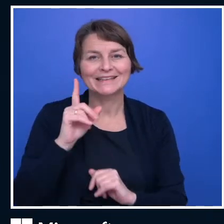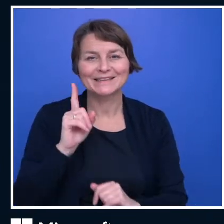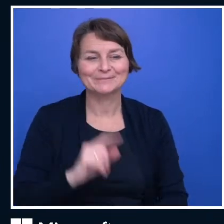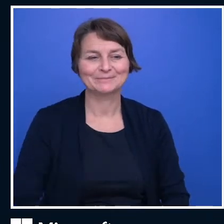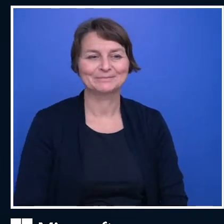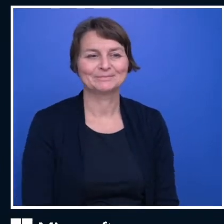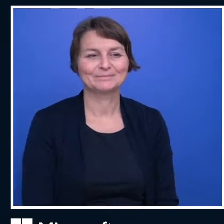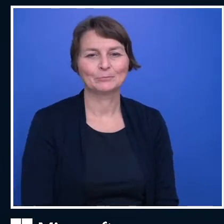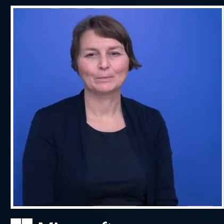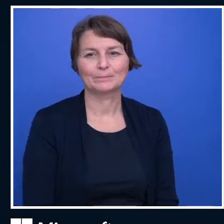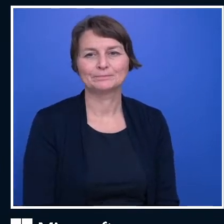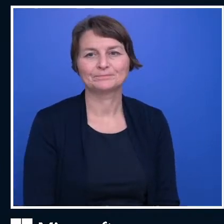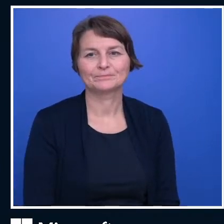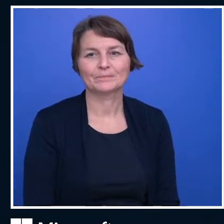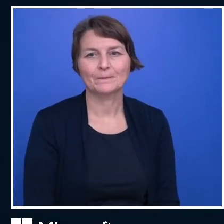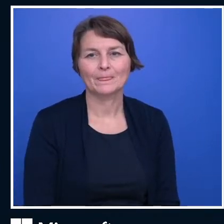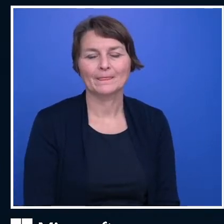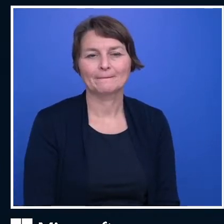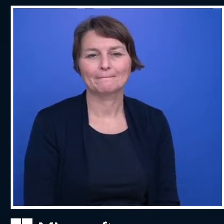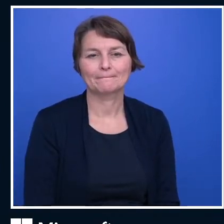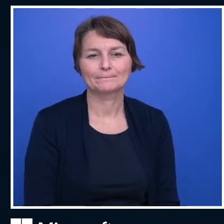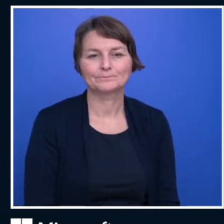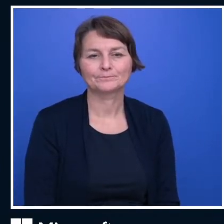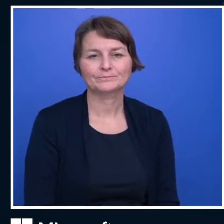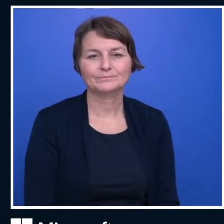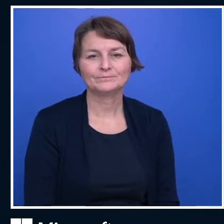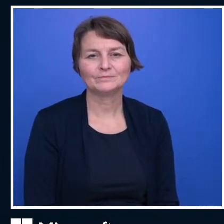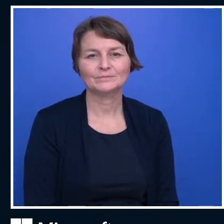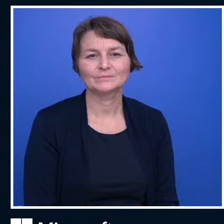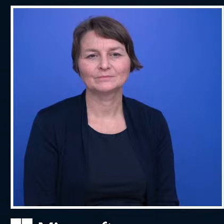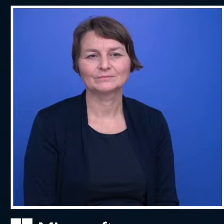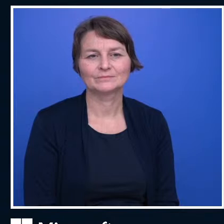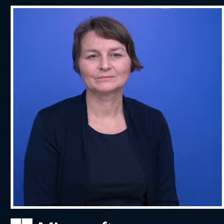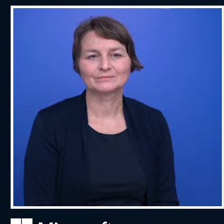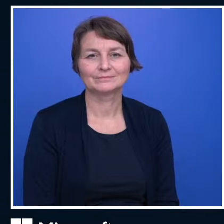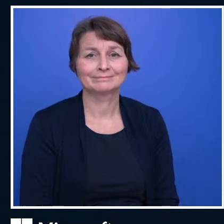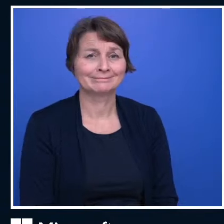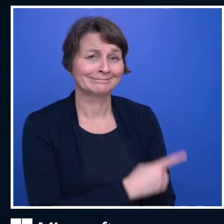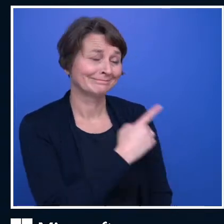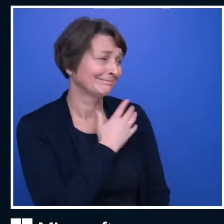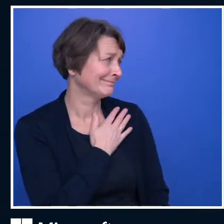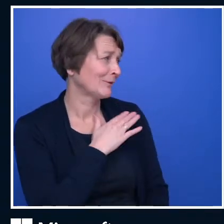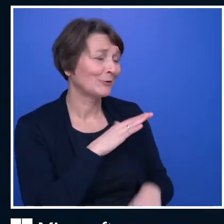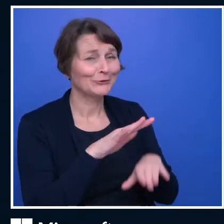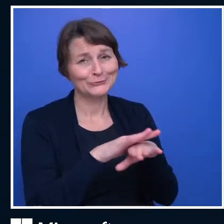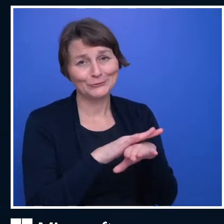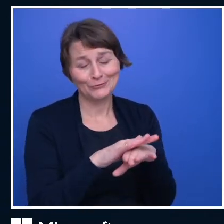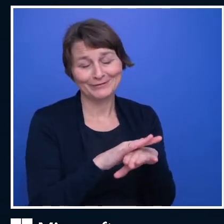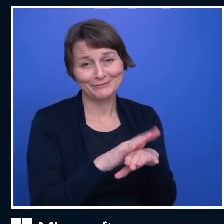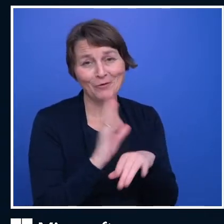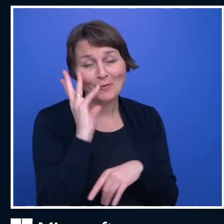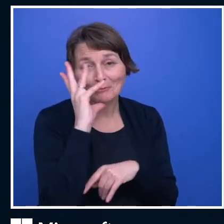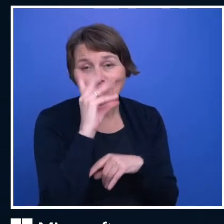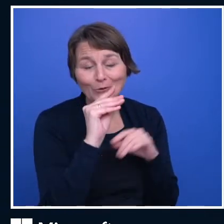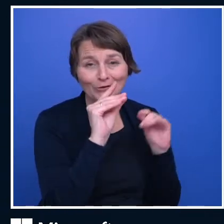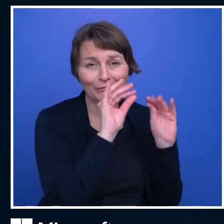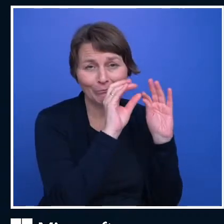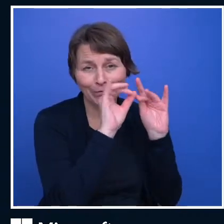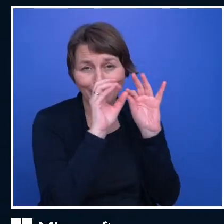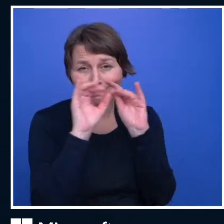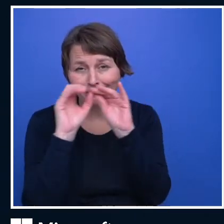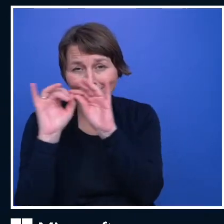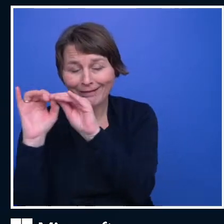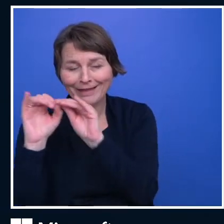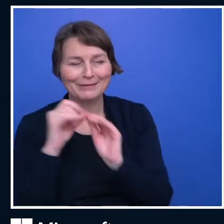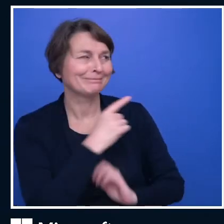So okay, I'm really sorry for such a beautiful annotation, but yes, let's quickly move forward with